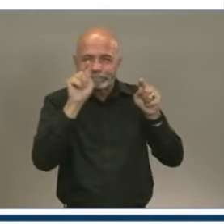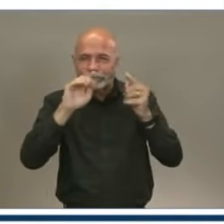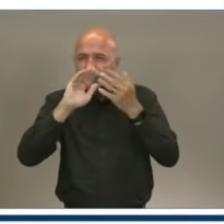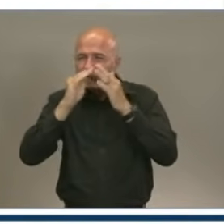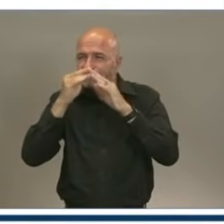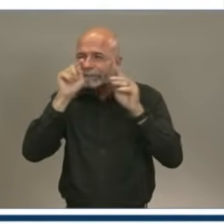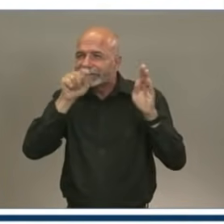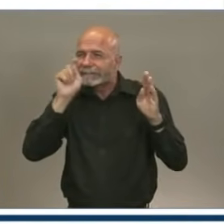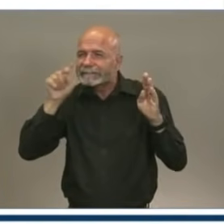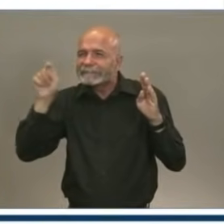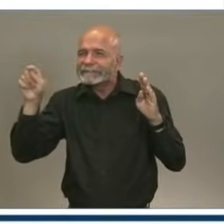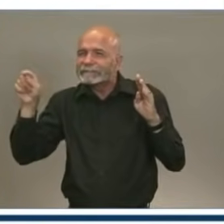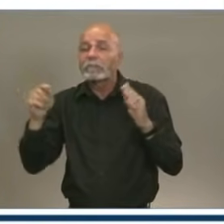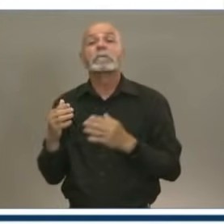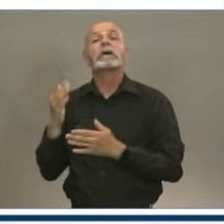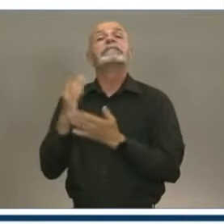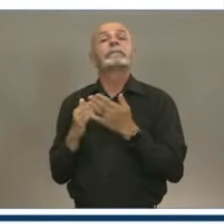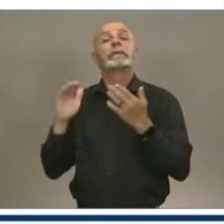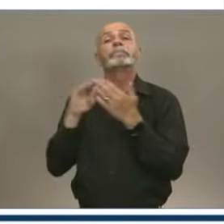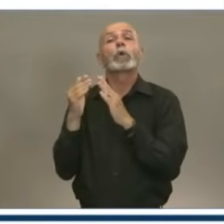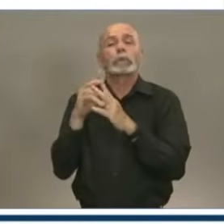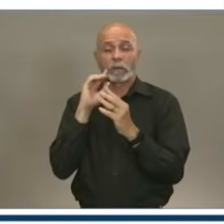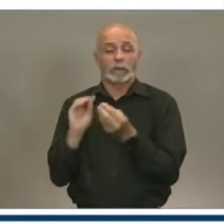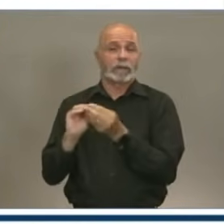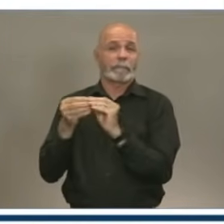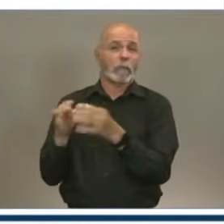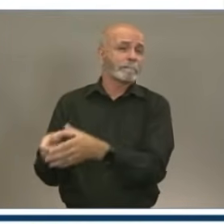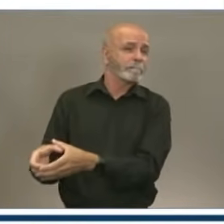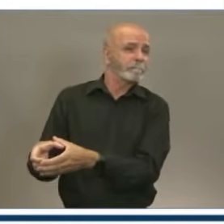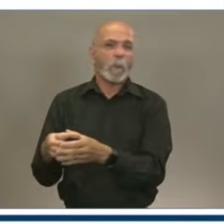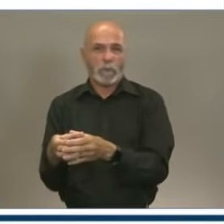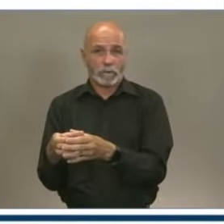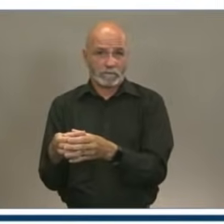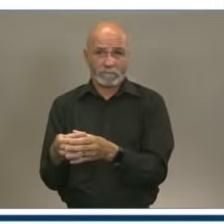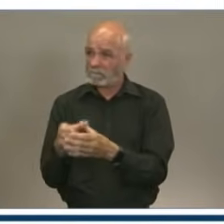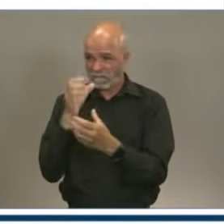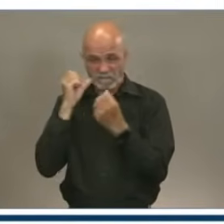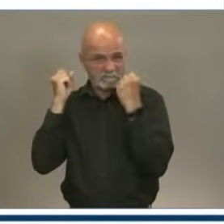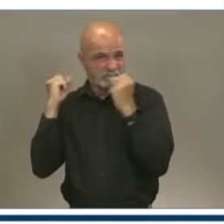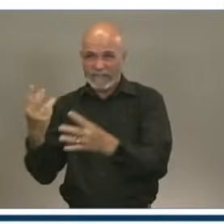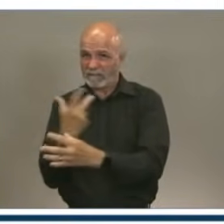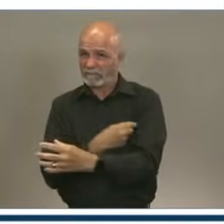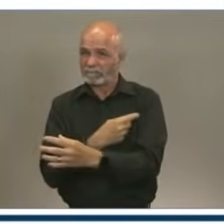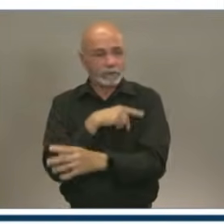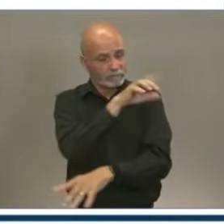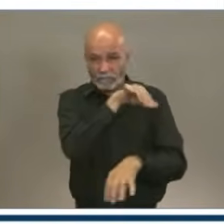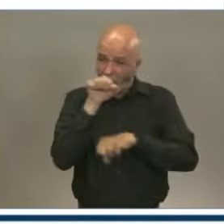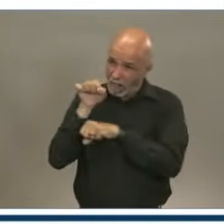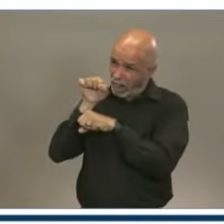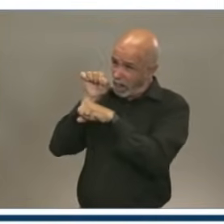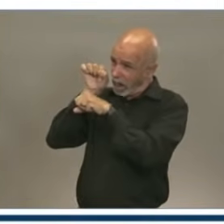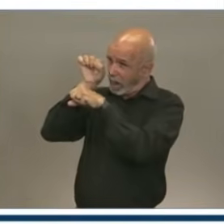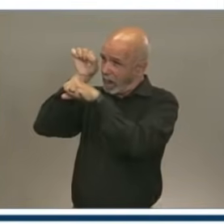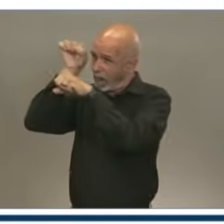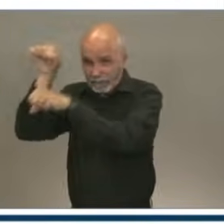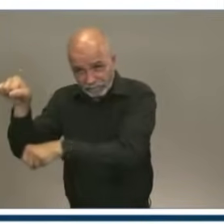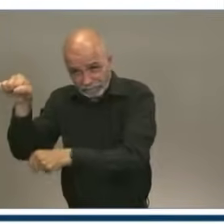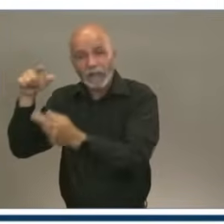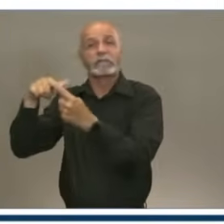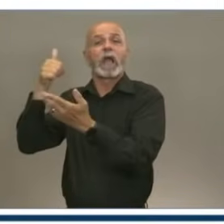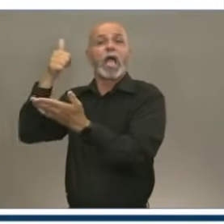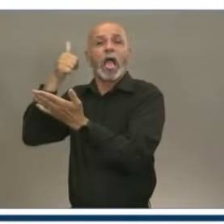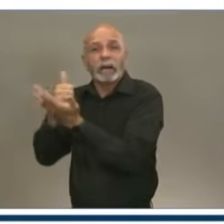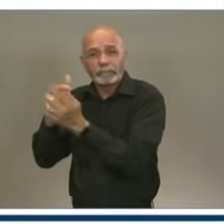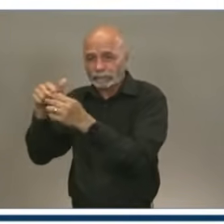in some smaller communities where we have lower vaccine coverage rates. We're going in with public health, working in partnership with community leaders,